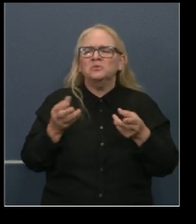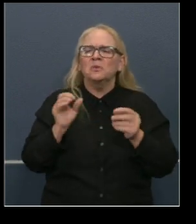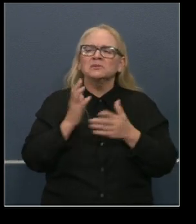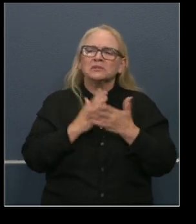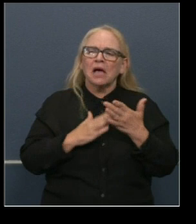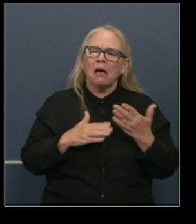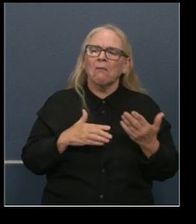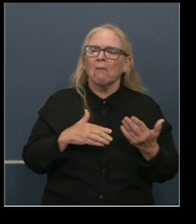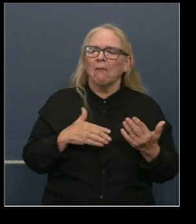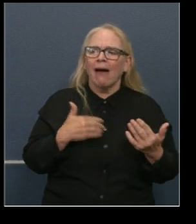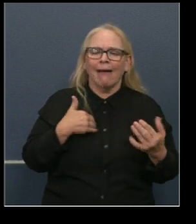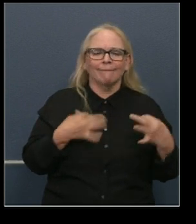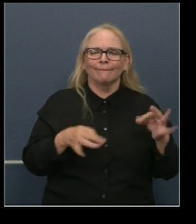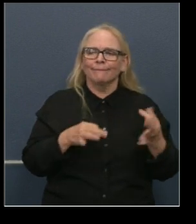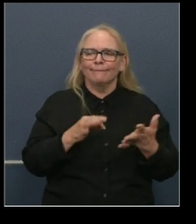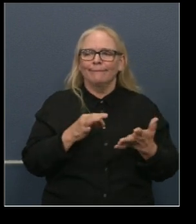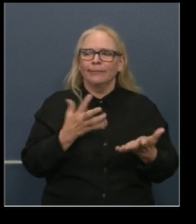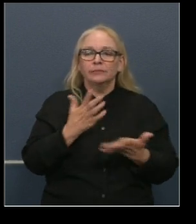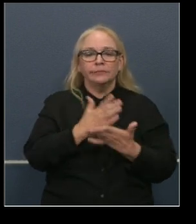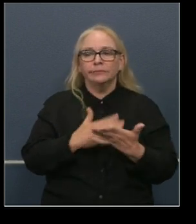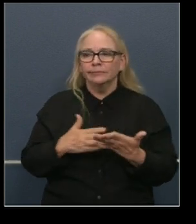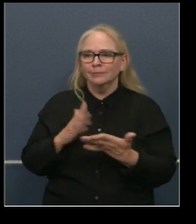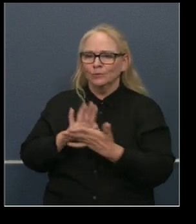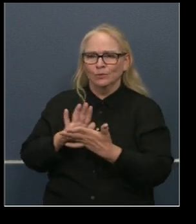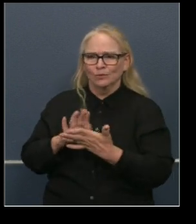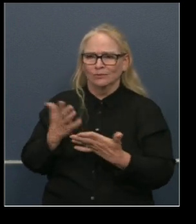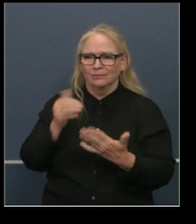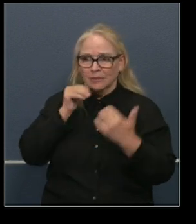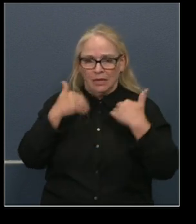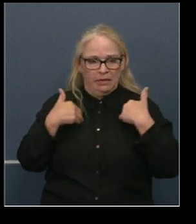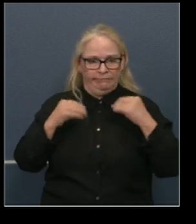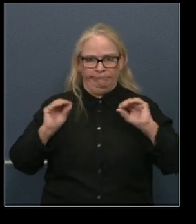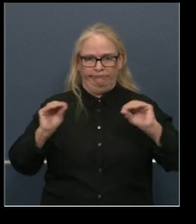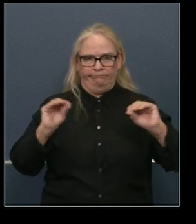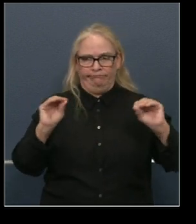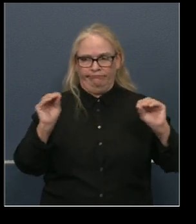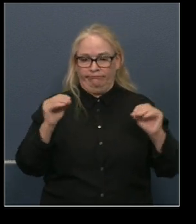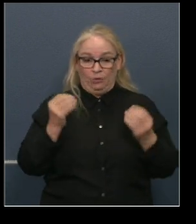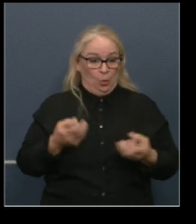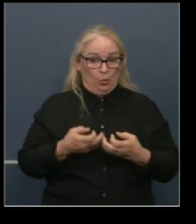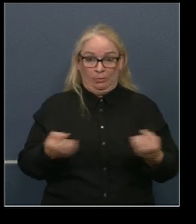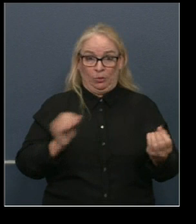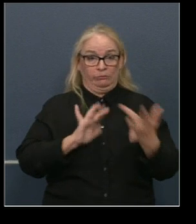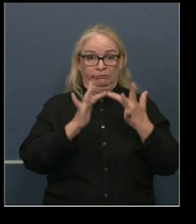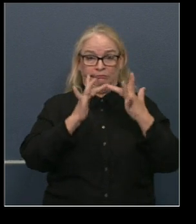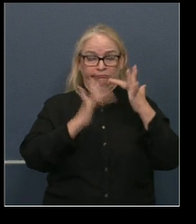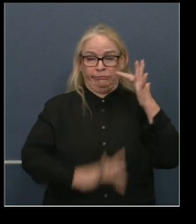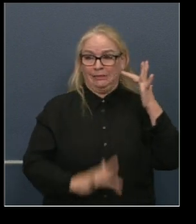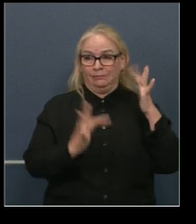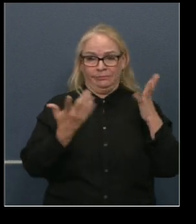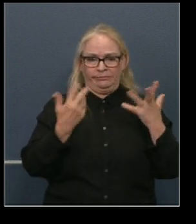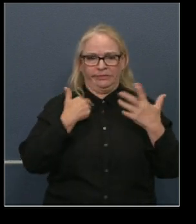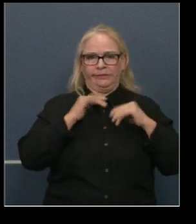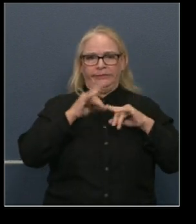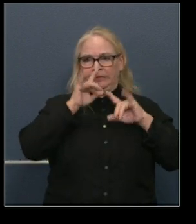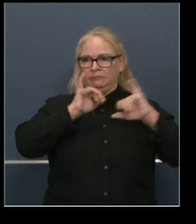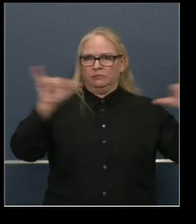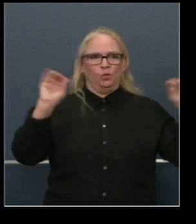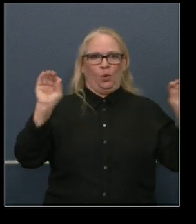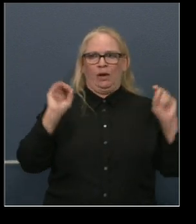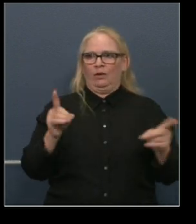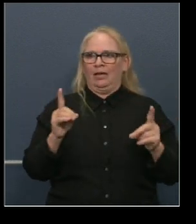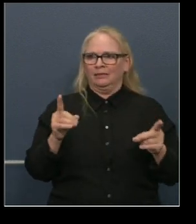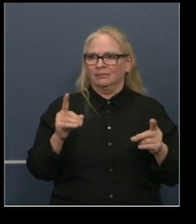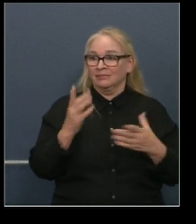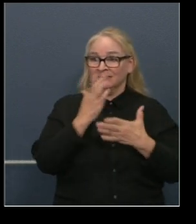packets. Many of them did not have the devices and connectivity for all of the students that they needed to have to